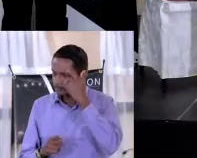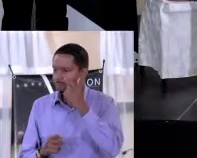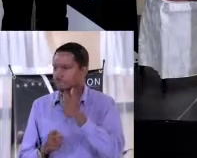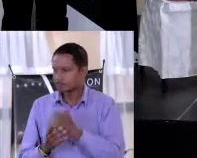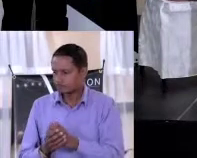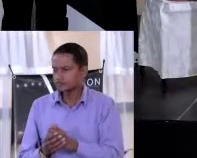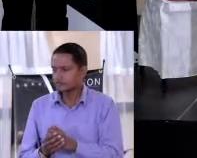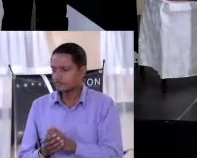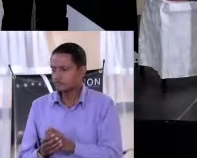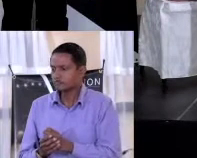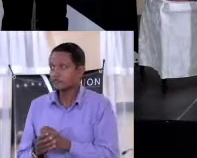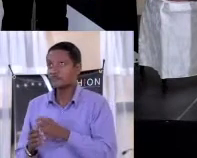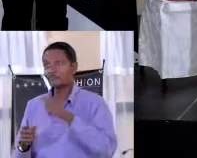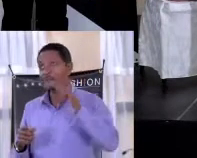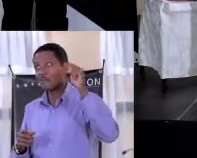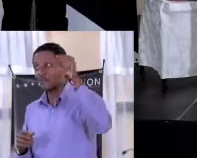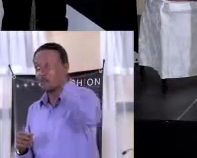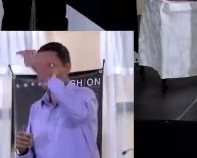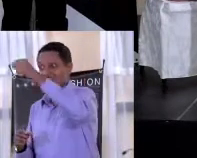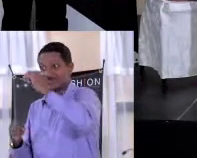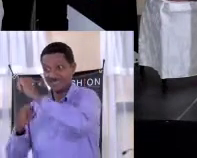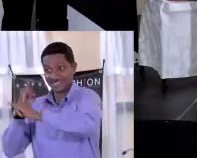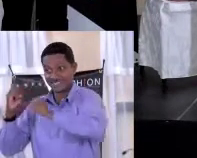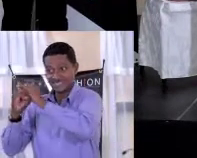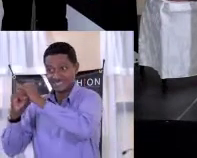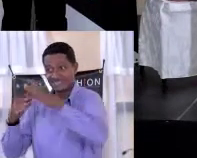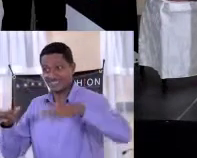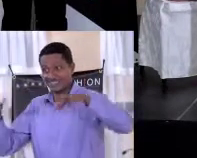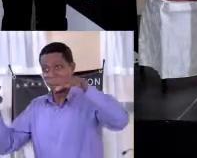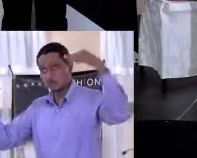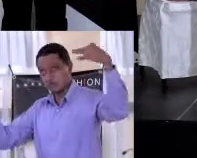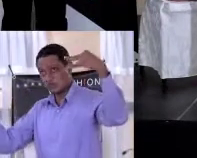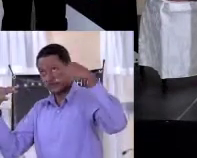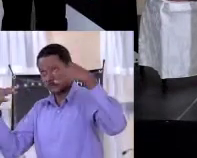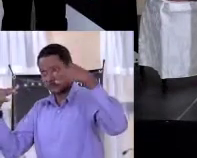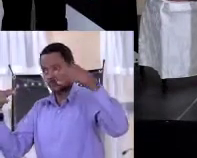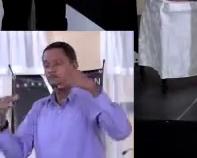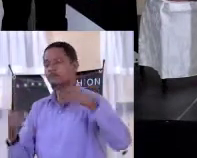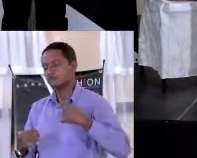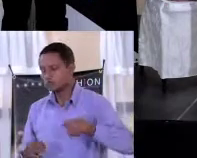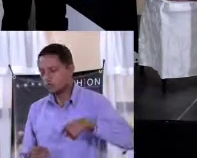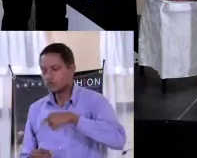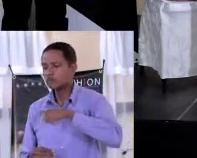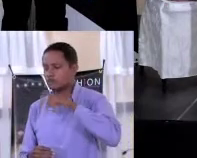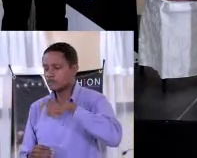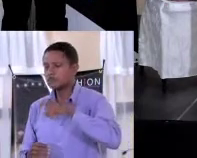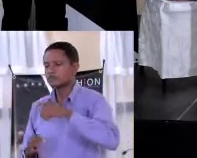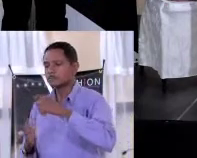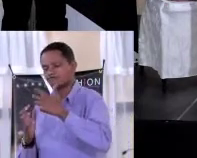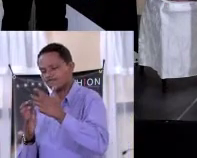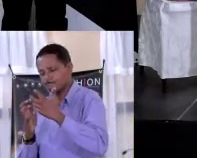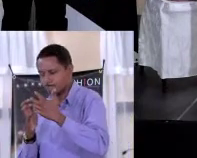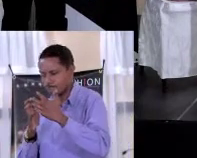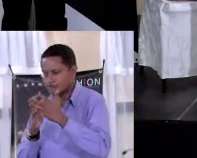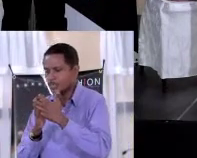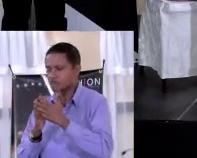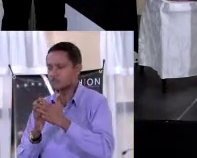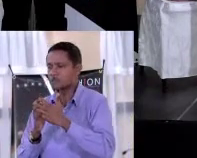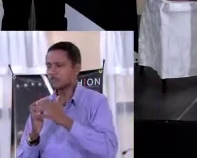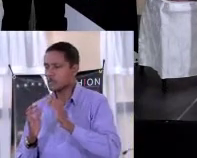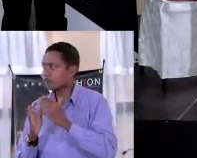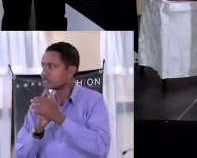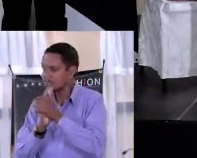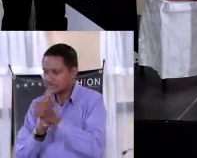us to be taken seriously, has to come under that perspective. Because we